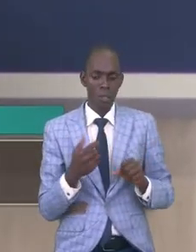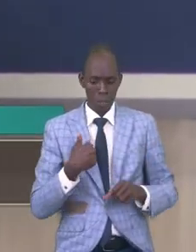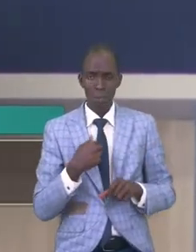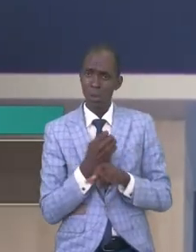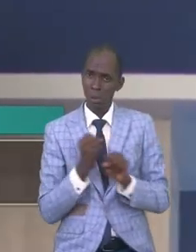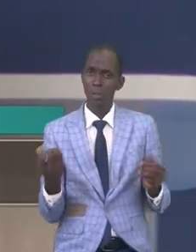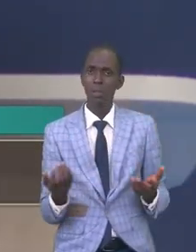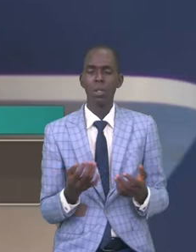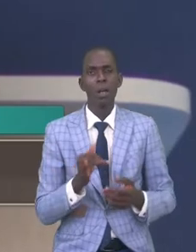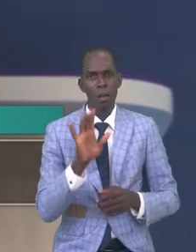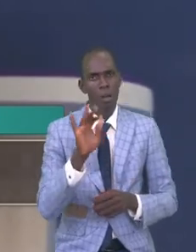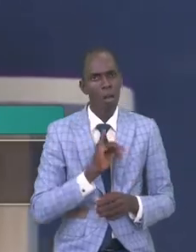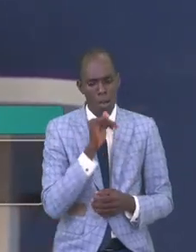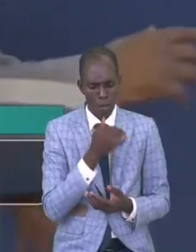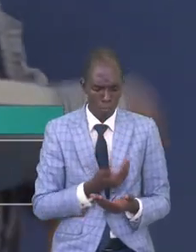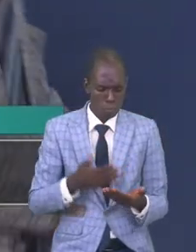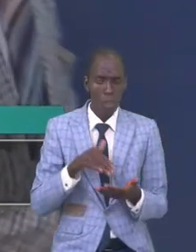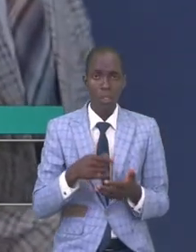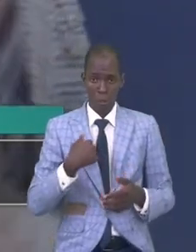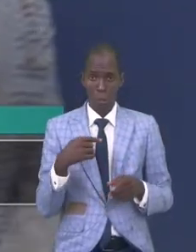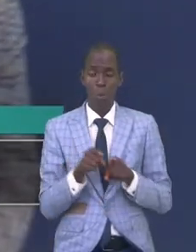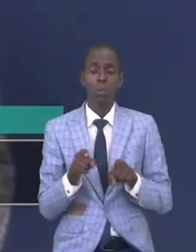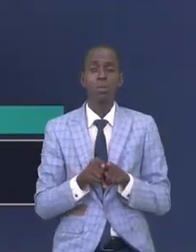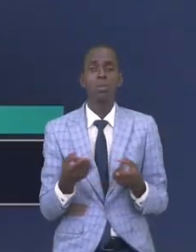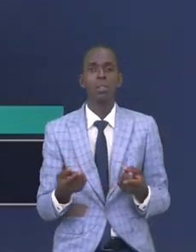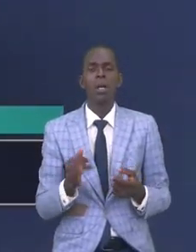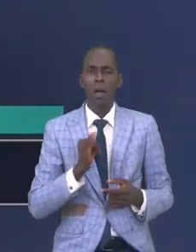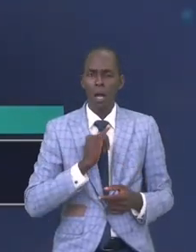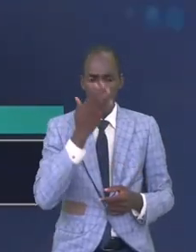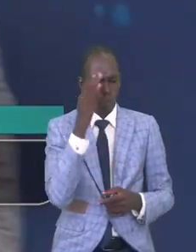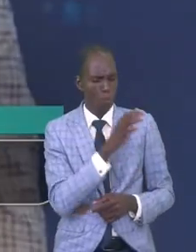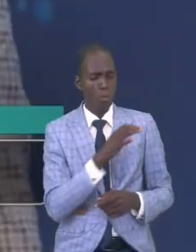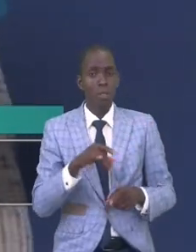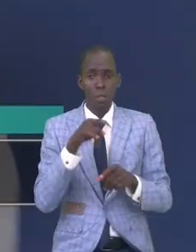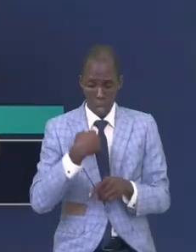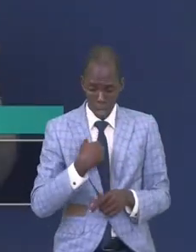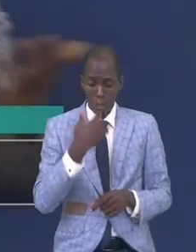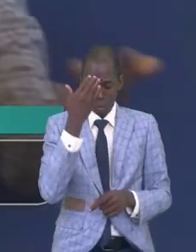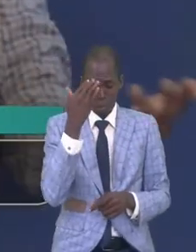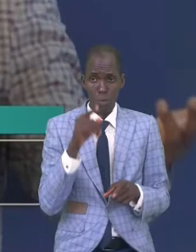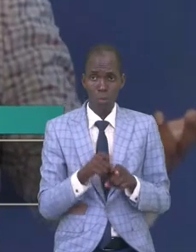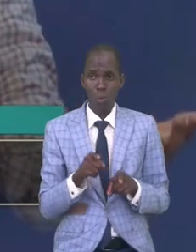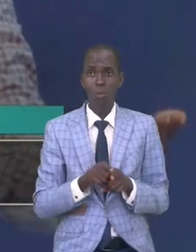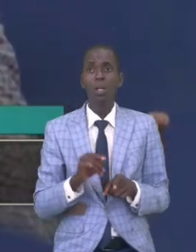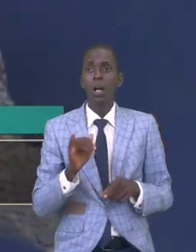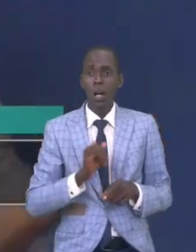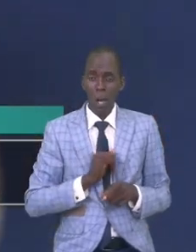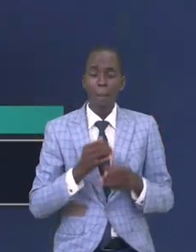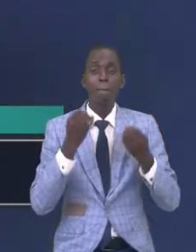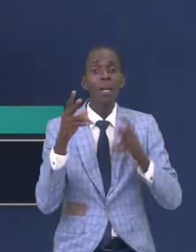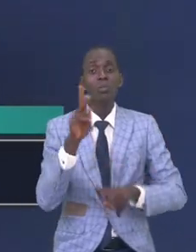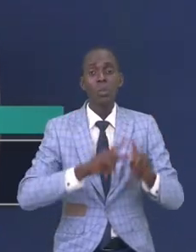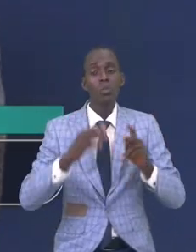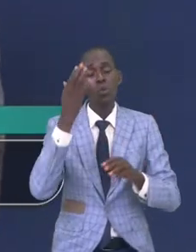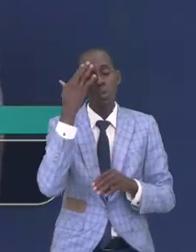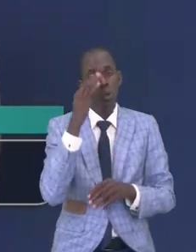again. I am true. I know Christ. I know him too. And quite a number of people know him,